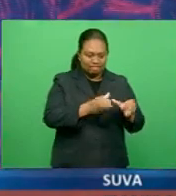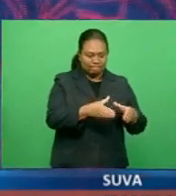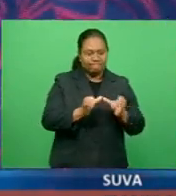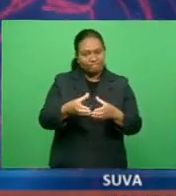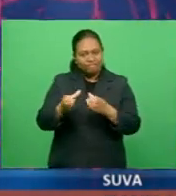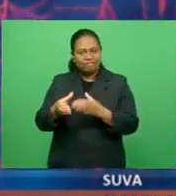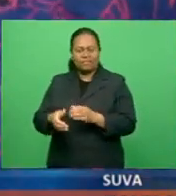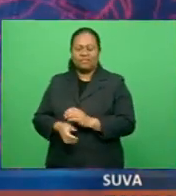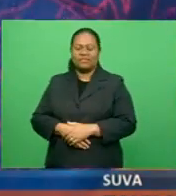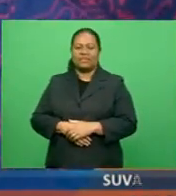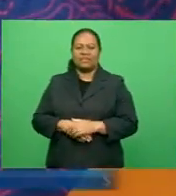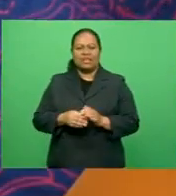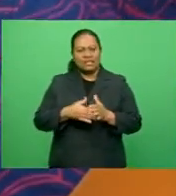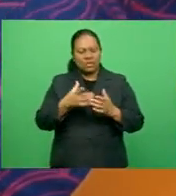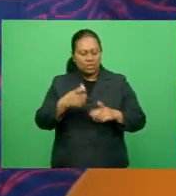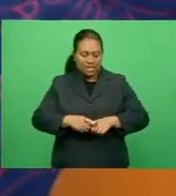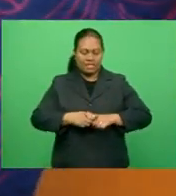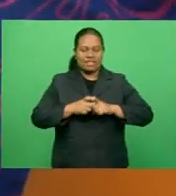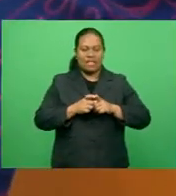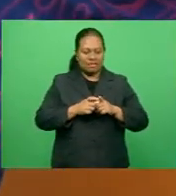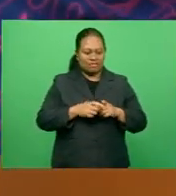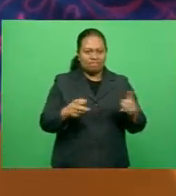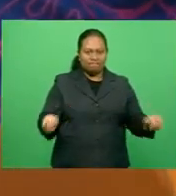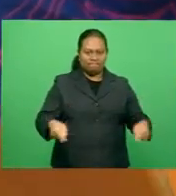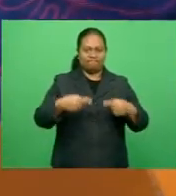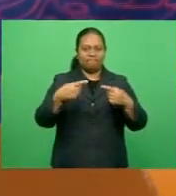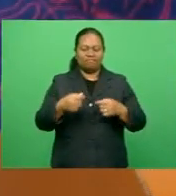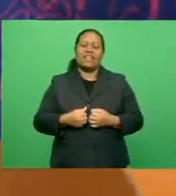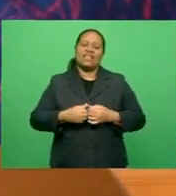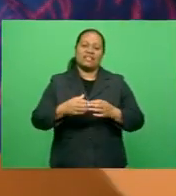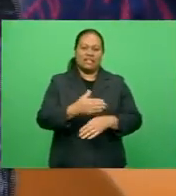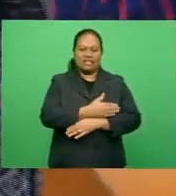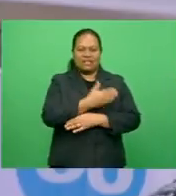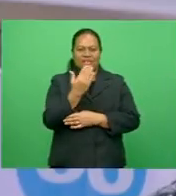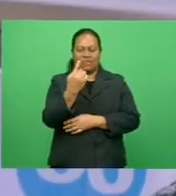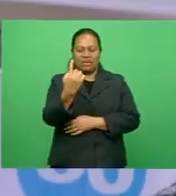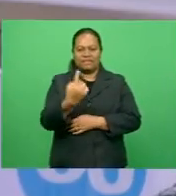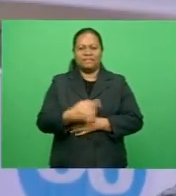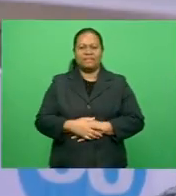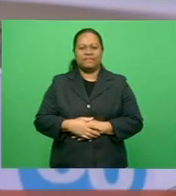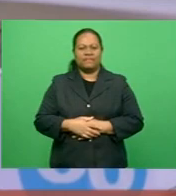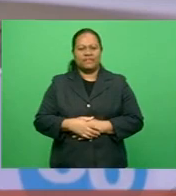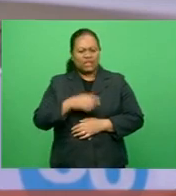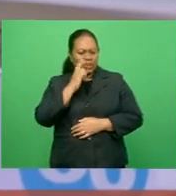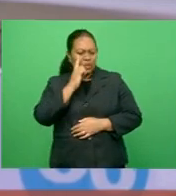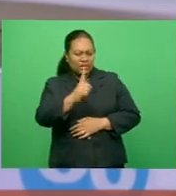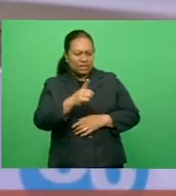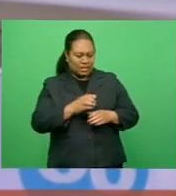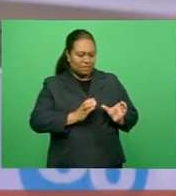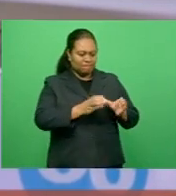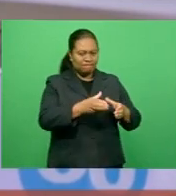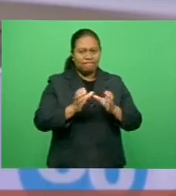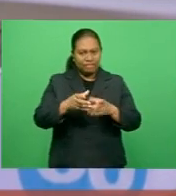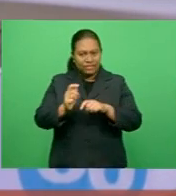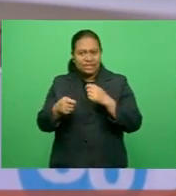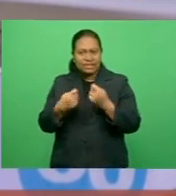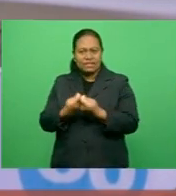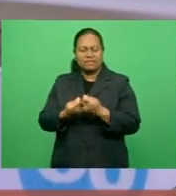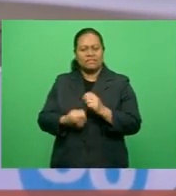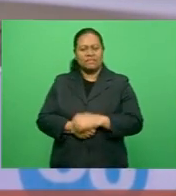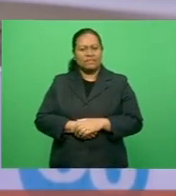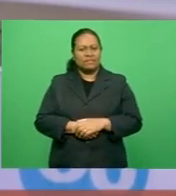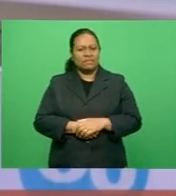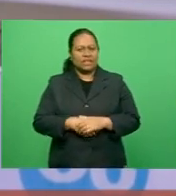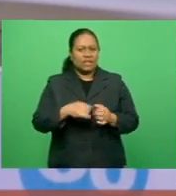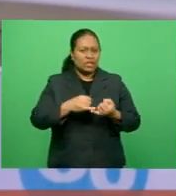Association anticipates tough competition right from day one. You've seen the draws, exciting, evenly matched pools in the